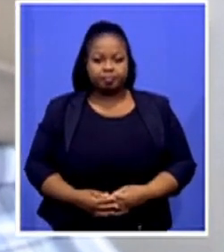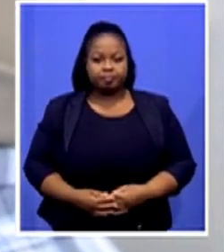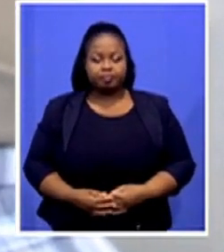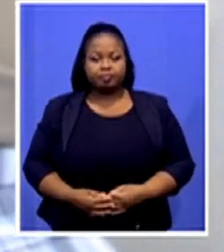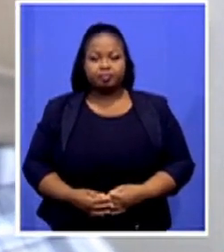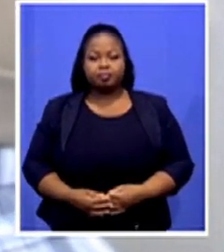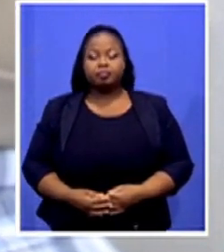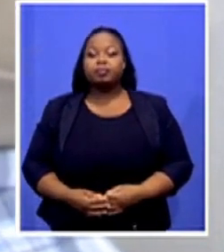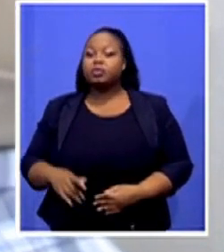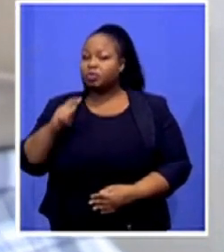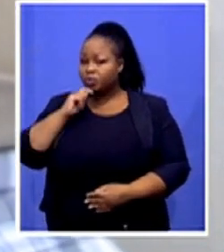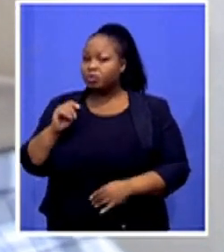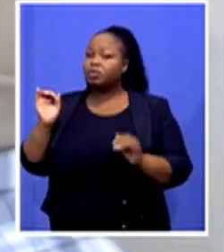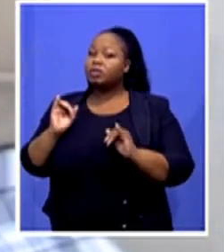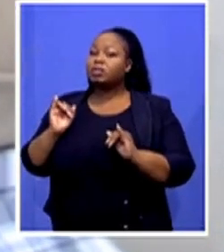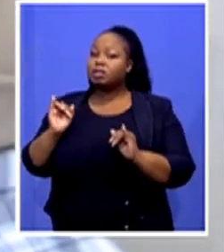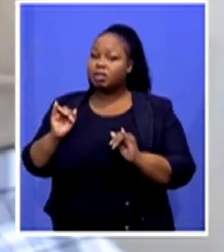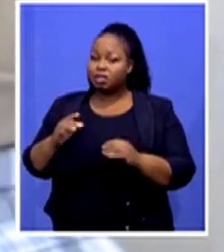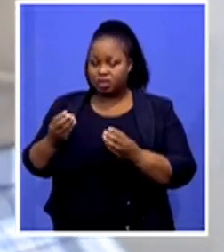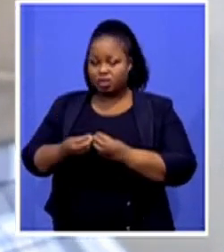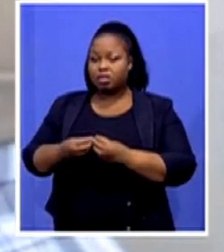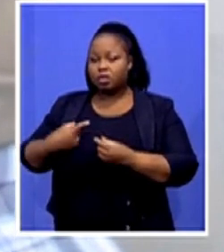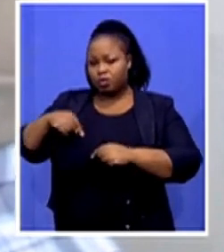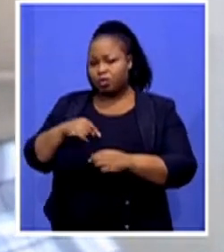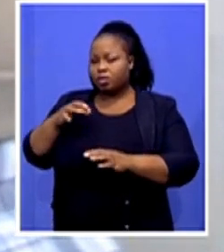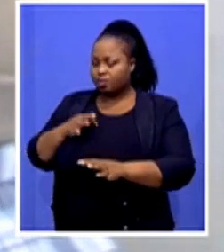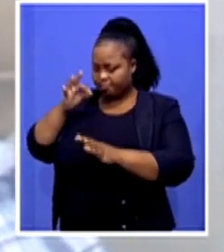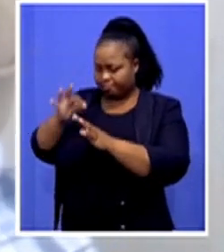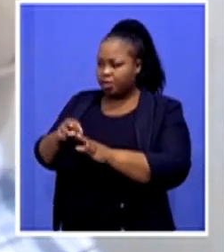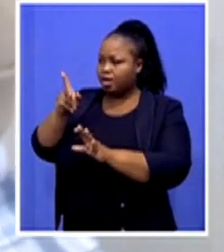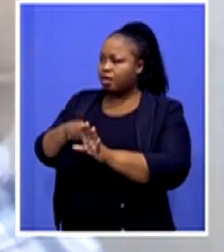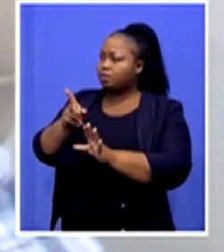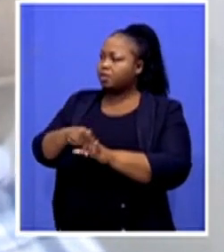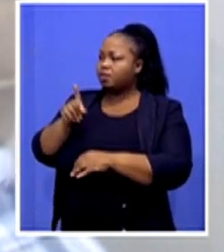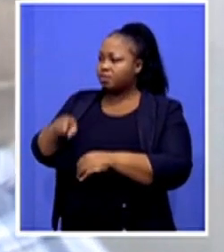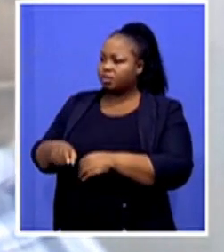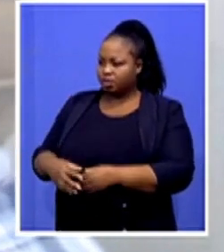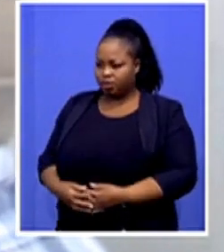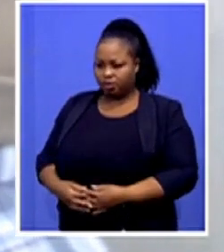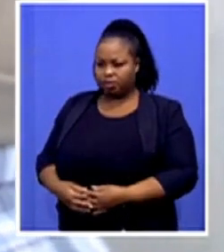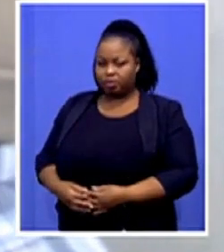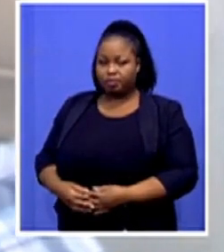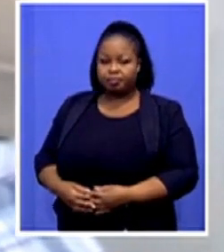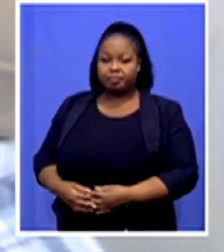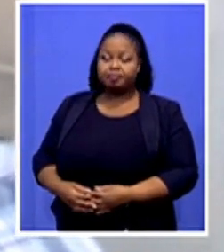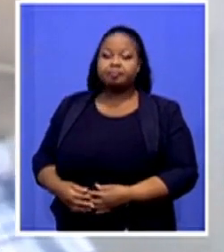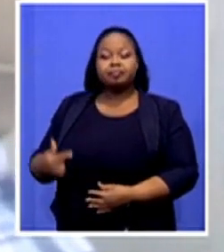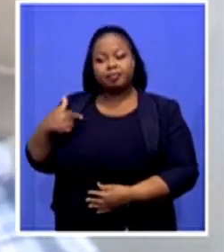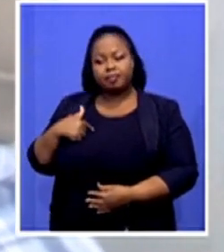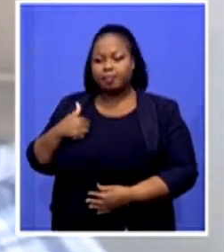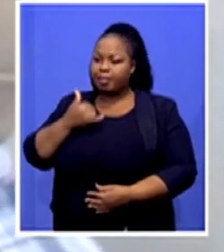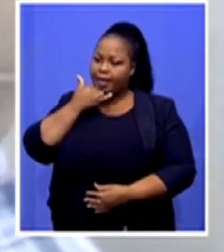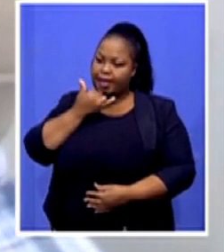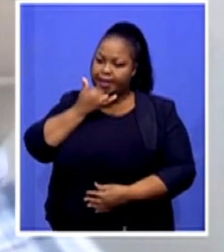let us contribute and participate on this. I'm very happy today, even